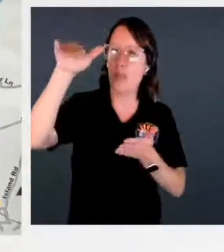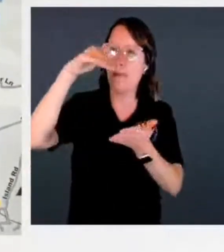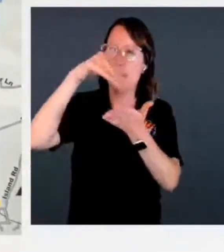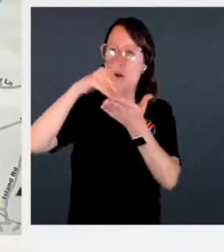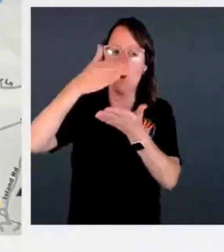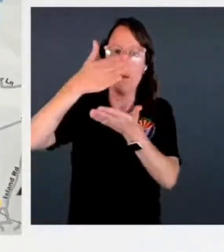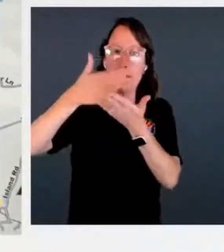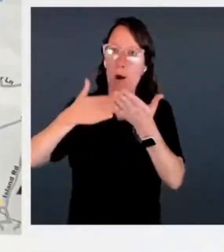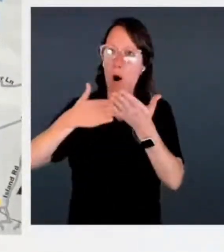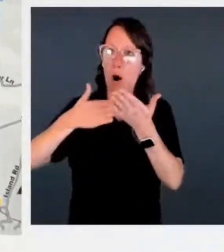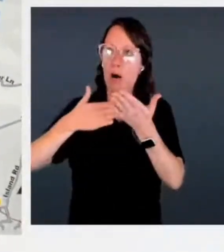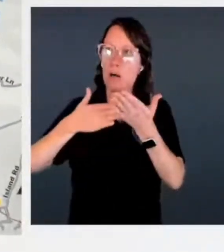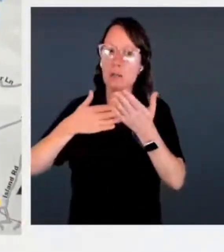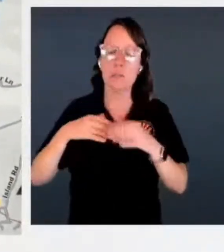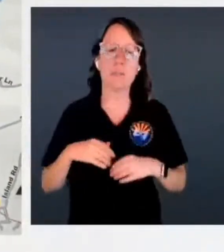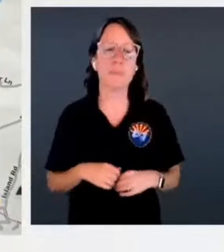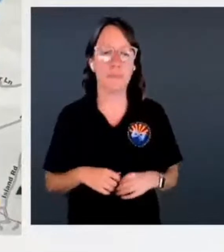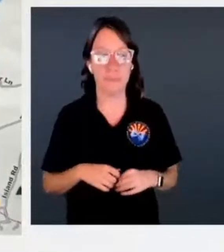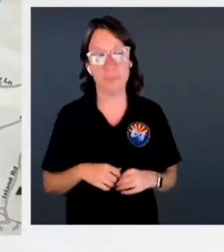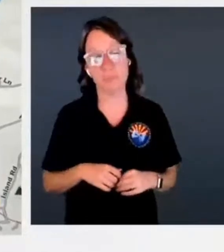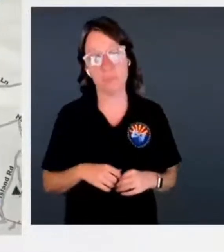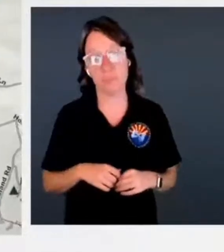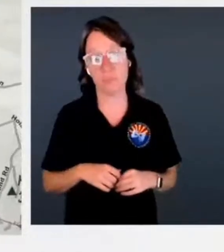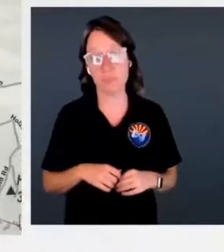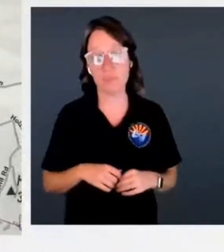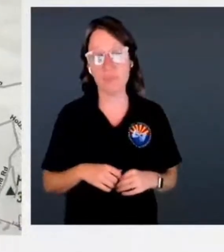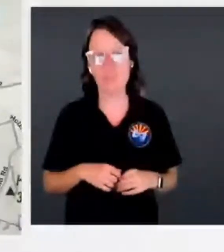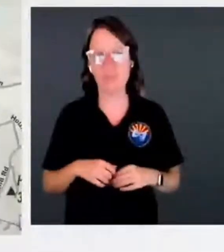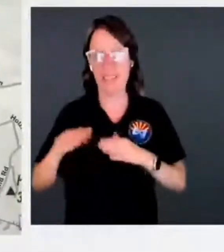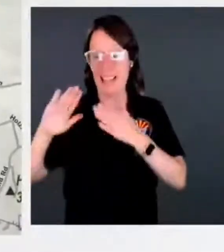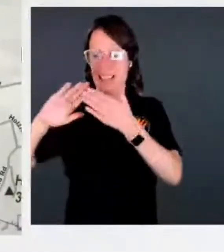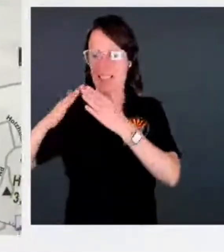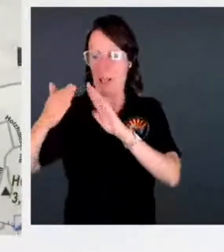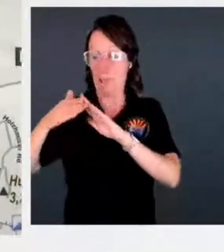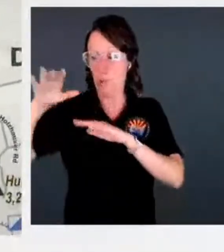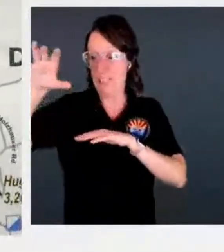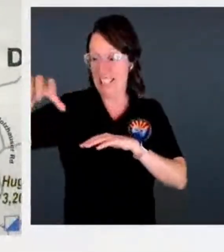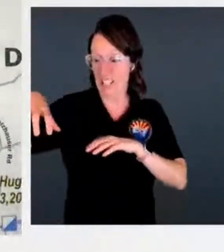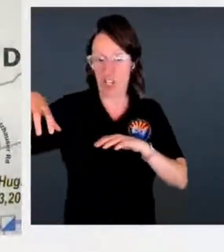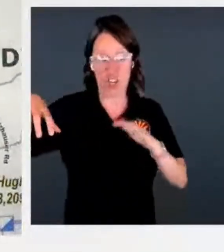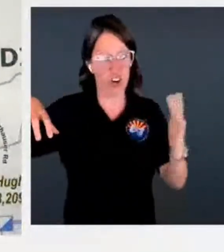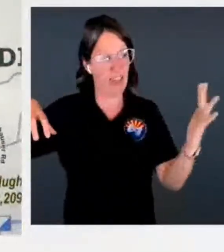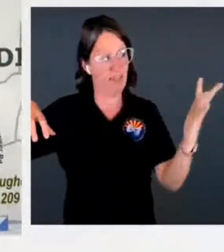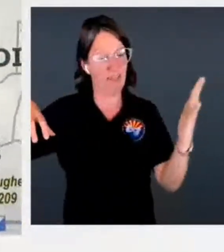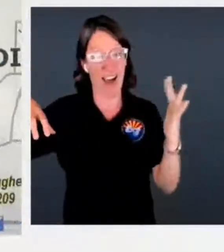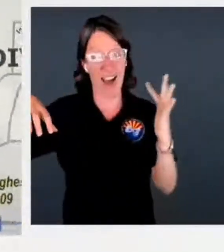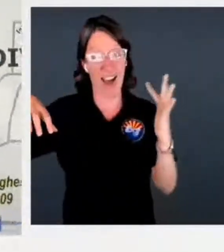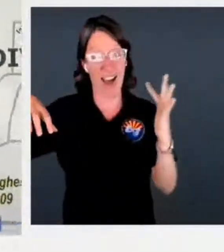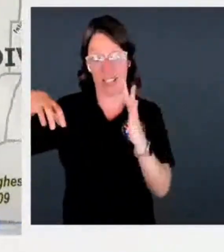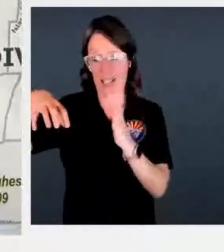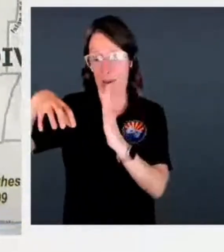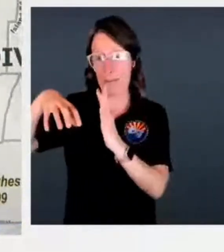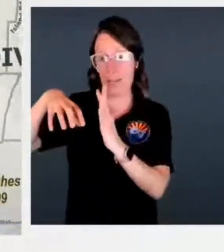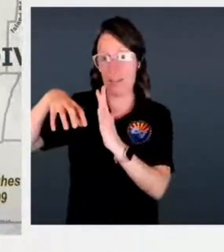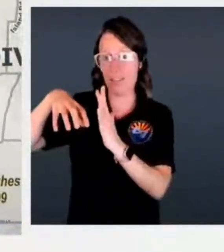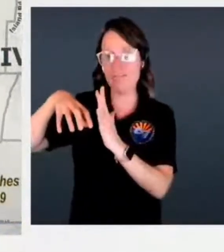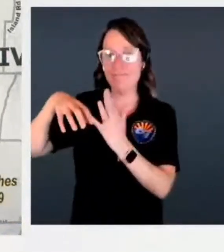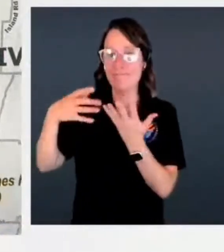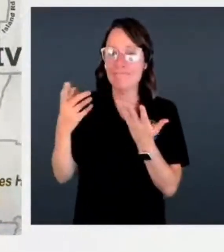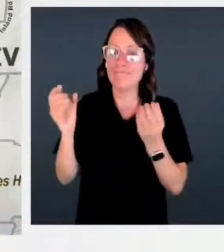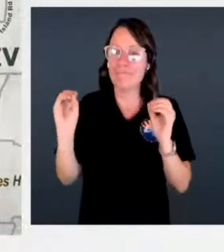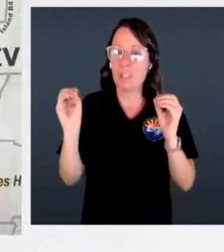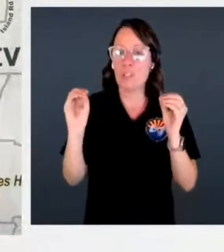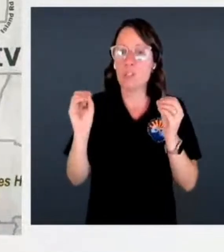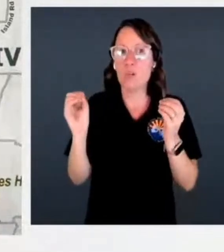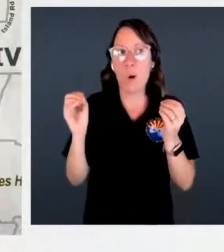here. Back in where it's threatening the community the most, there's really no place to fly crews in because we have a lot of really good road